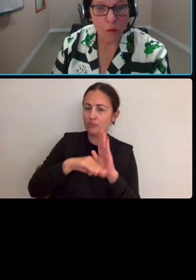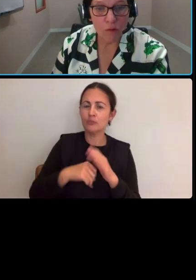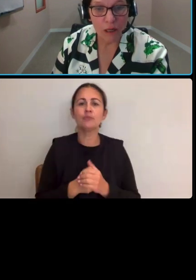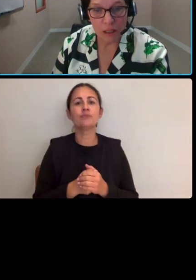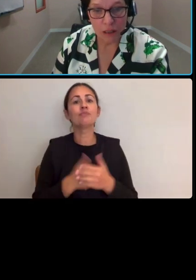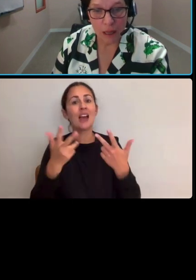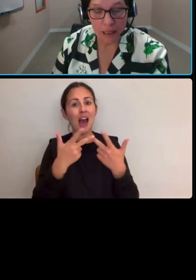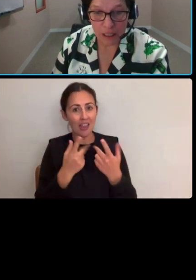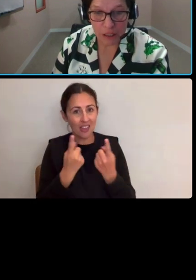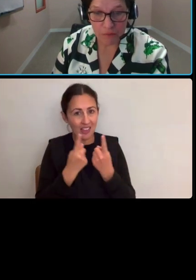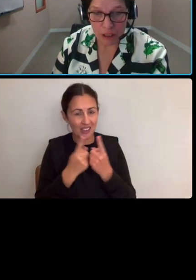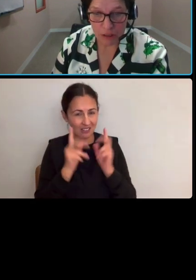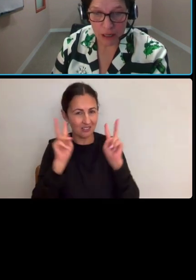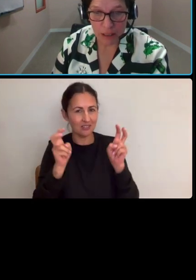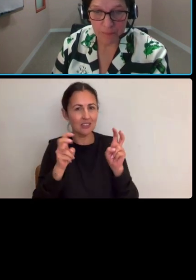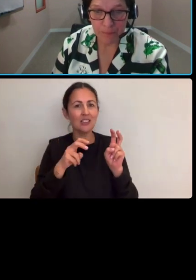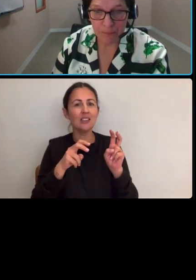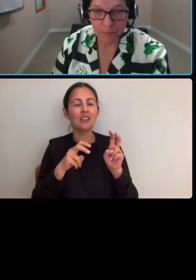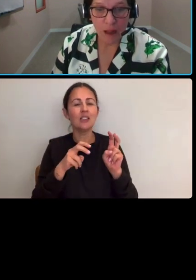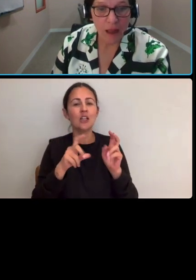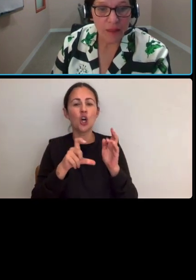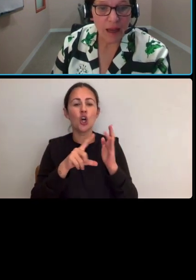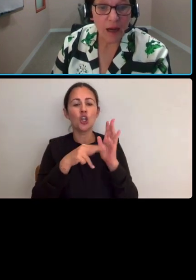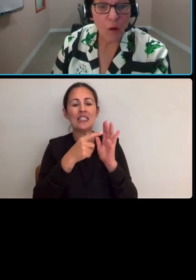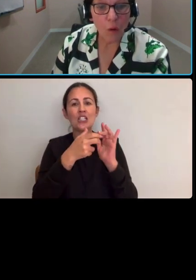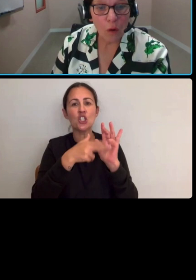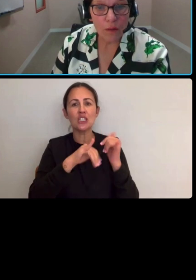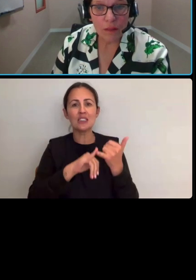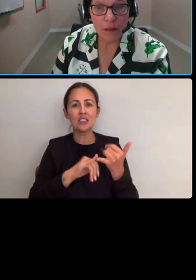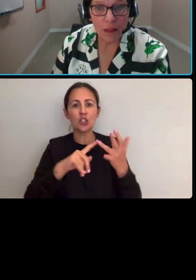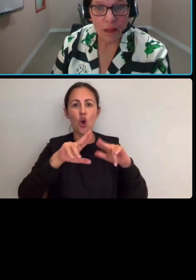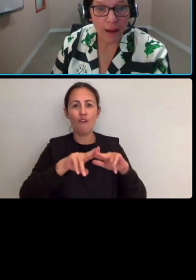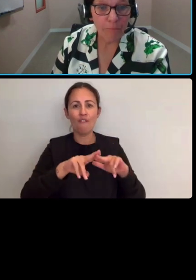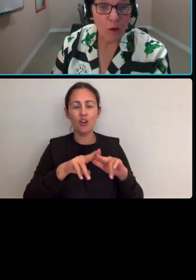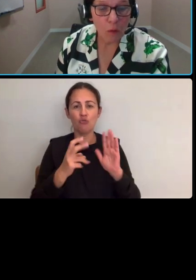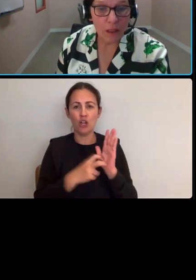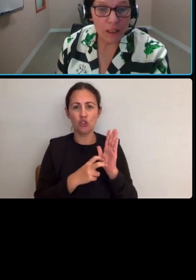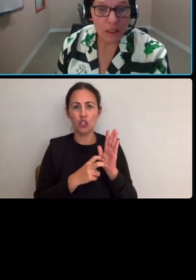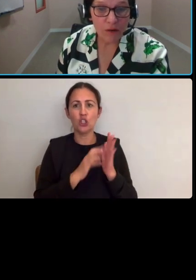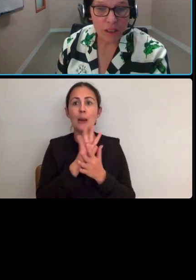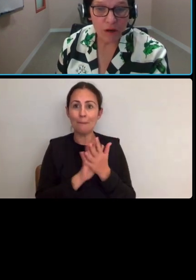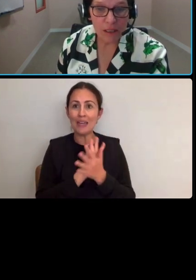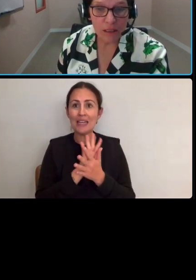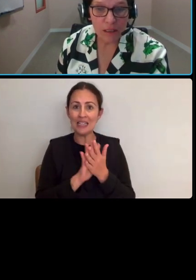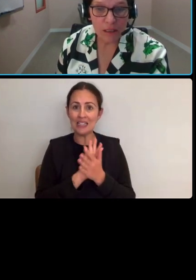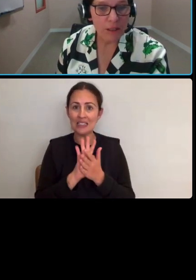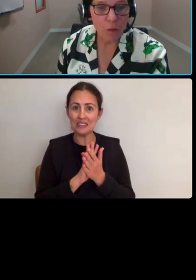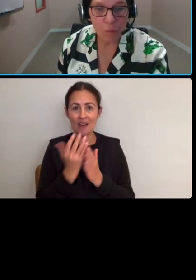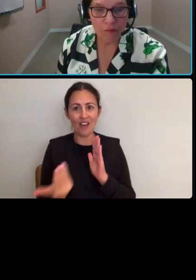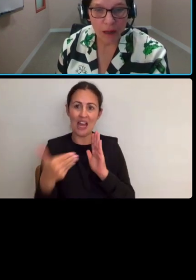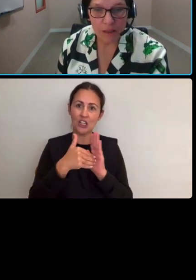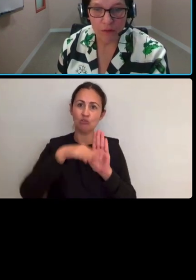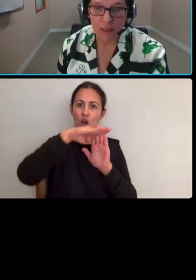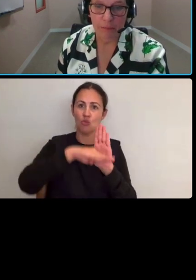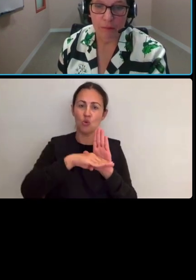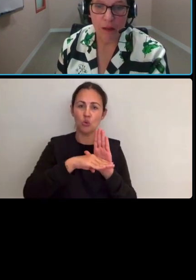registration, called conditions of registration. They are core conditions of registration that apply to